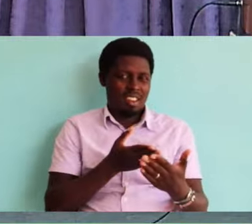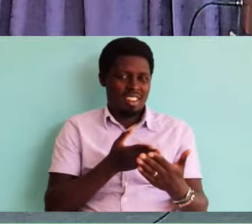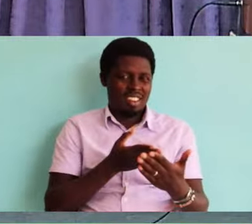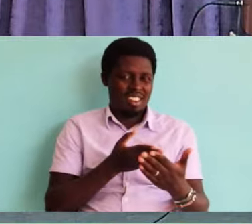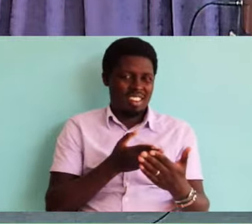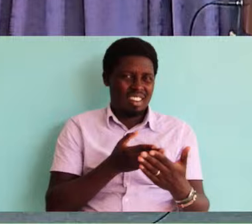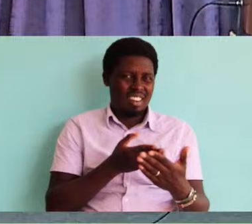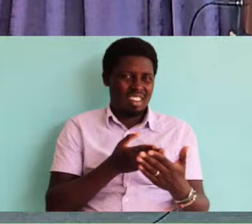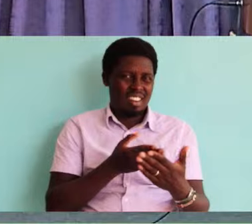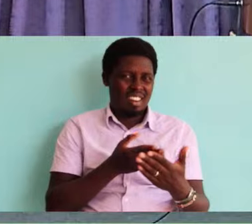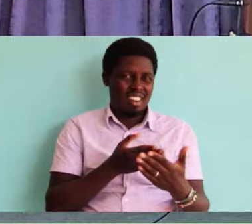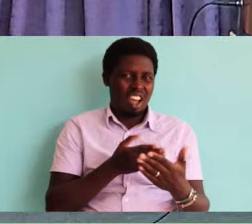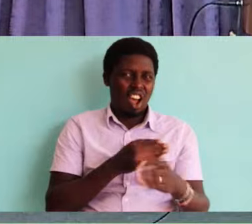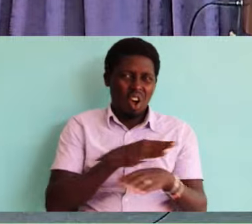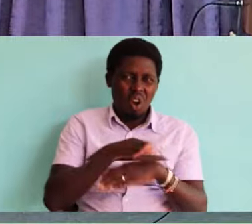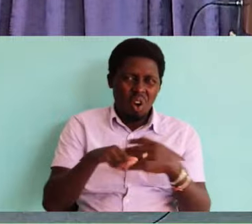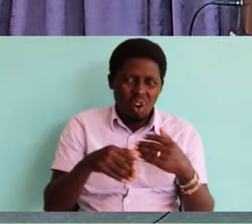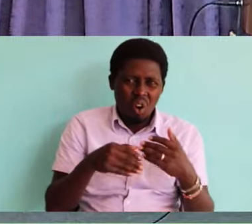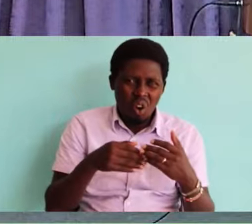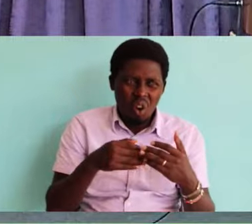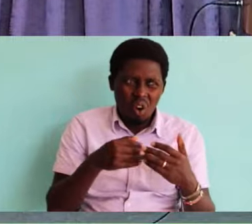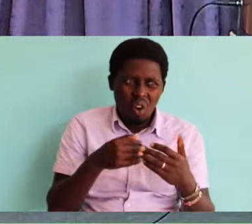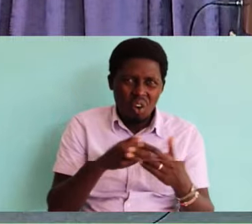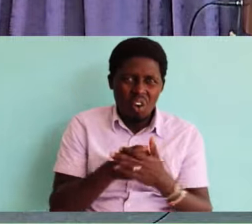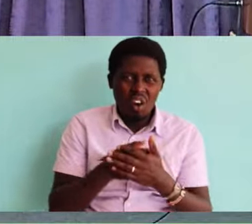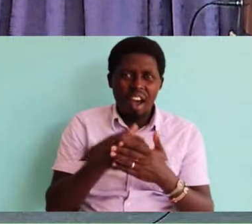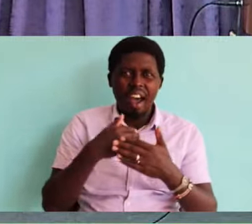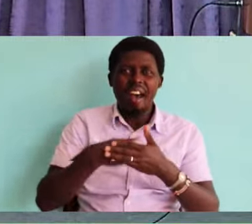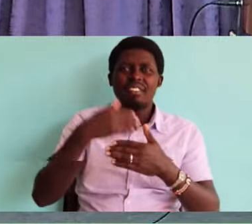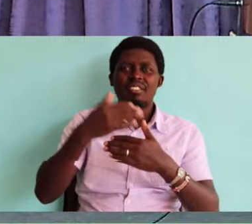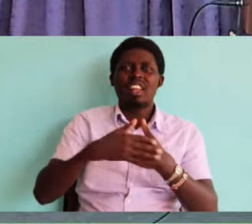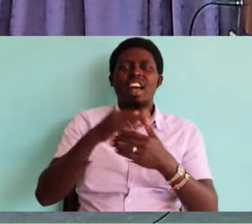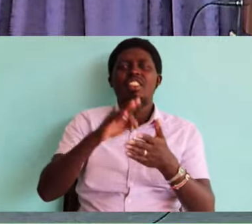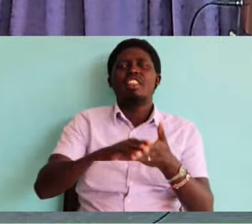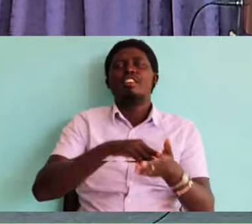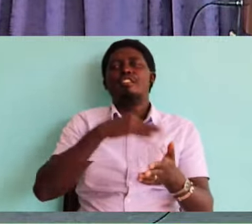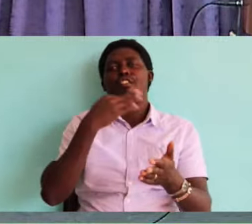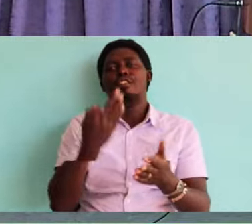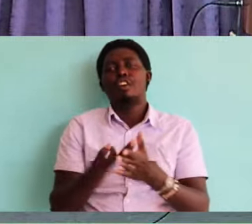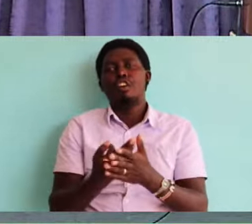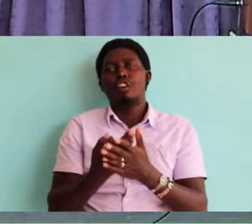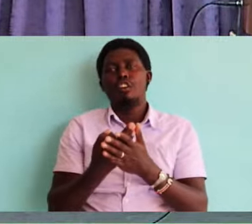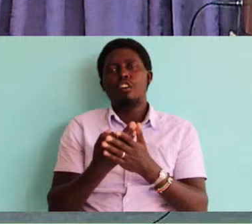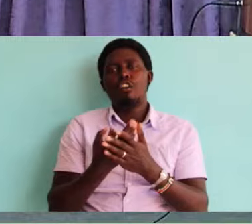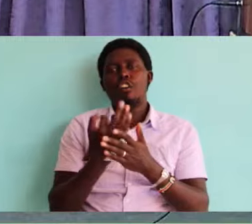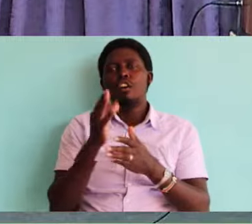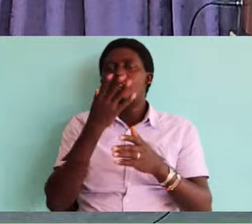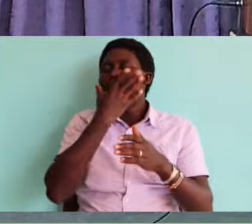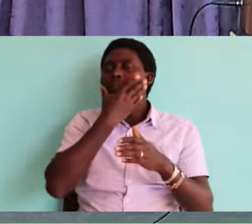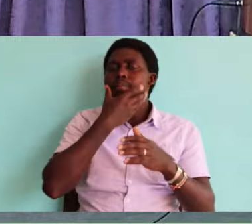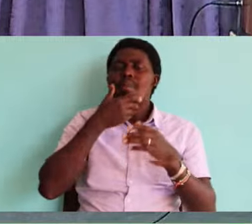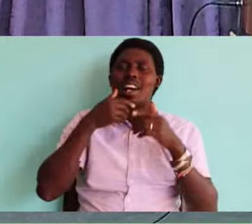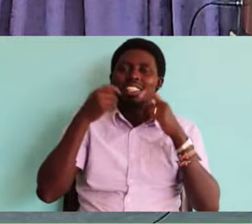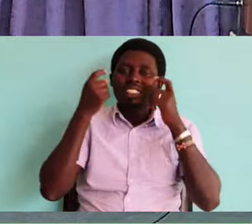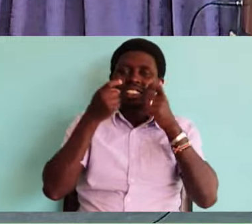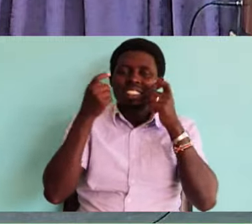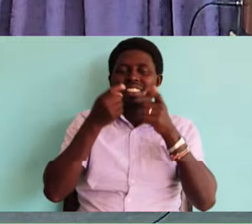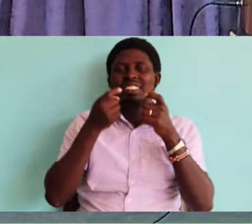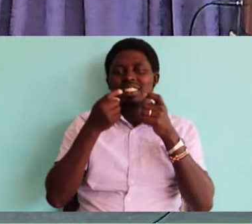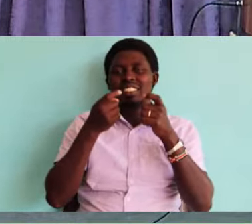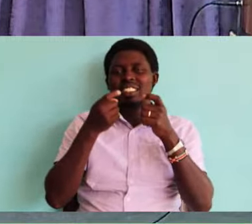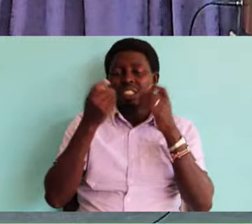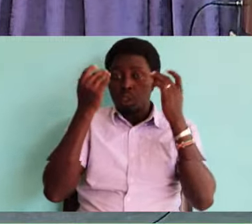Immediately, or almost immediately after the fall of man. We are not told how long it had taken since